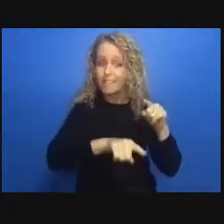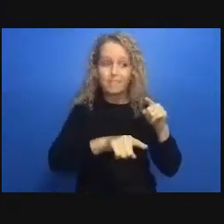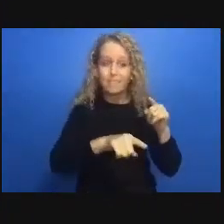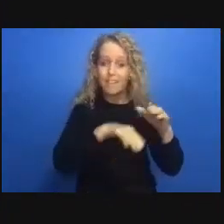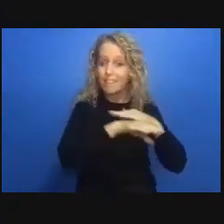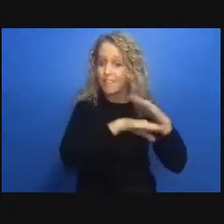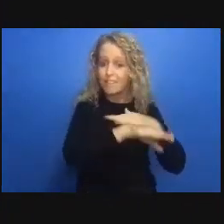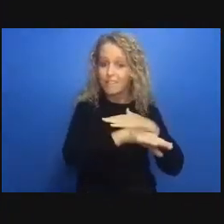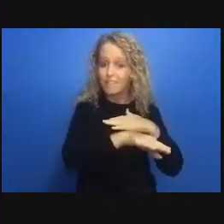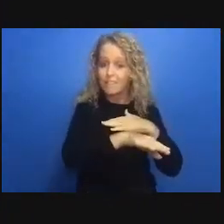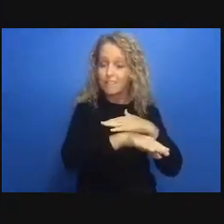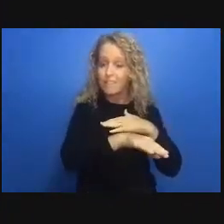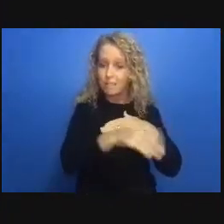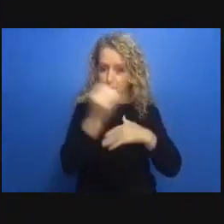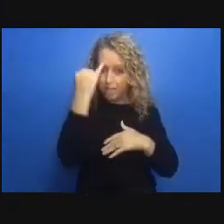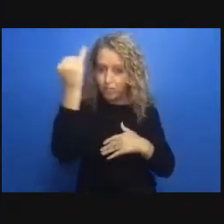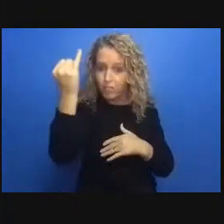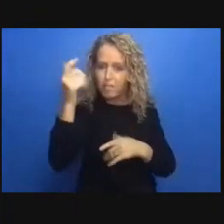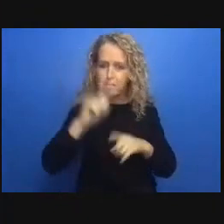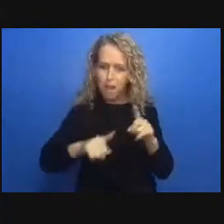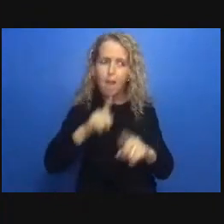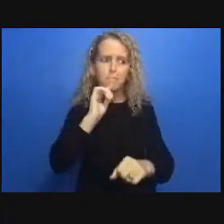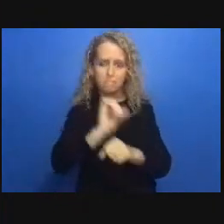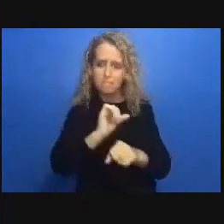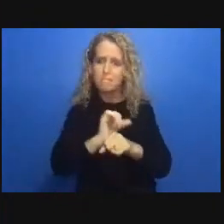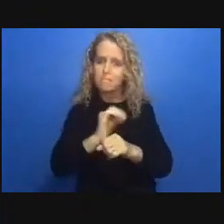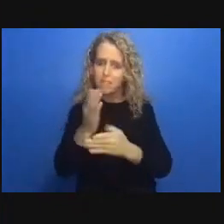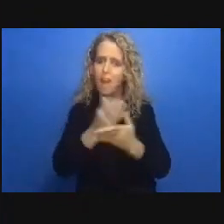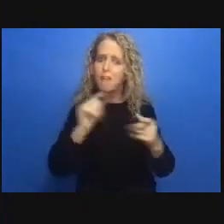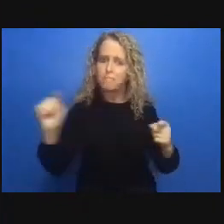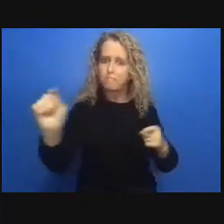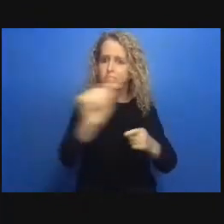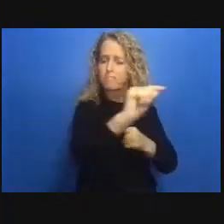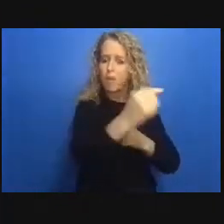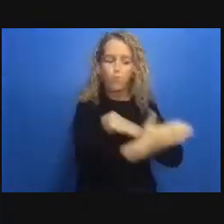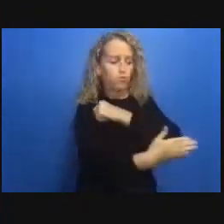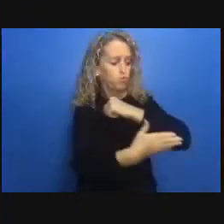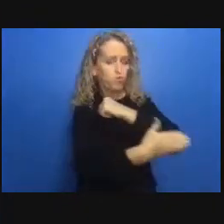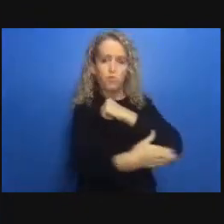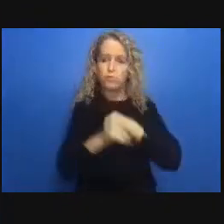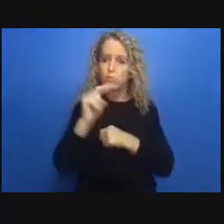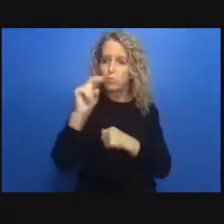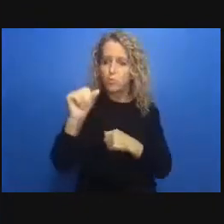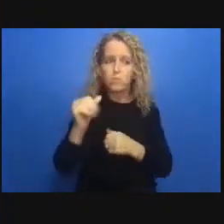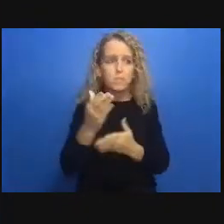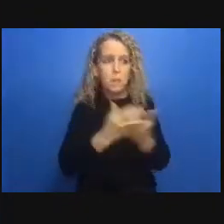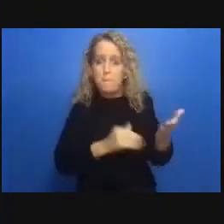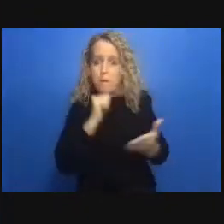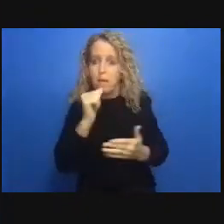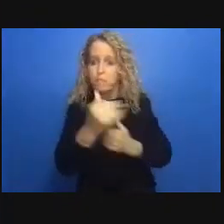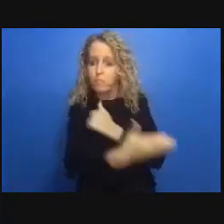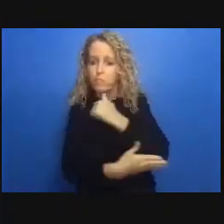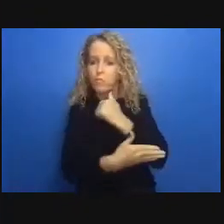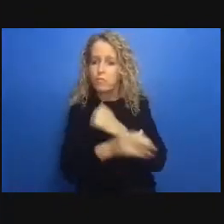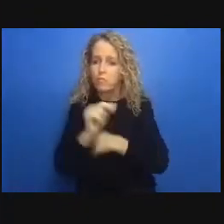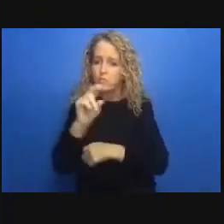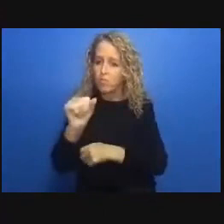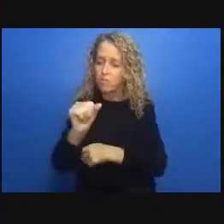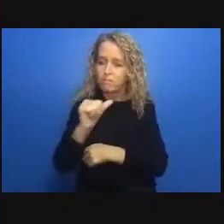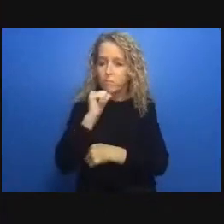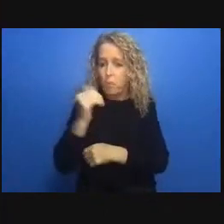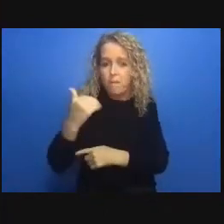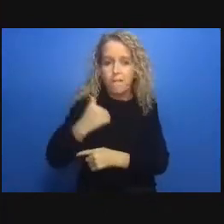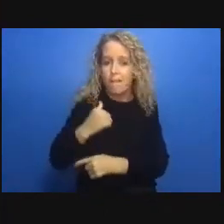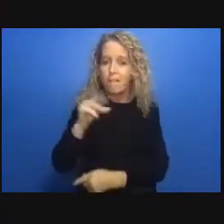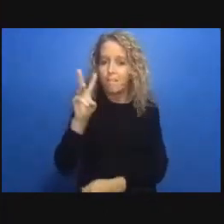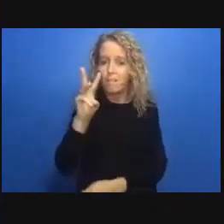significant number of households in rural Nova Scotia, and in some places that wouldn't even be described as rural. And it's also, again,